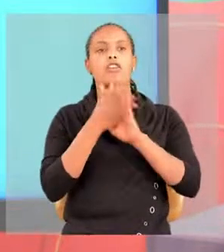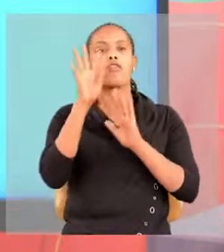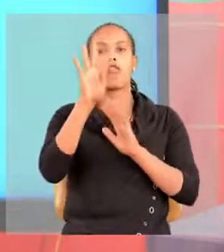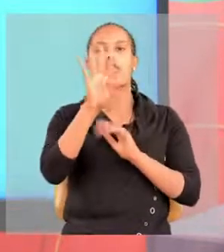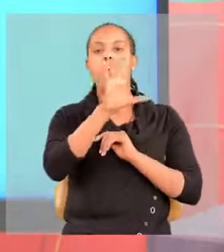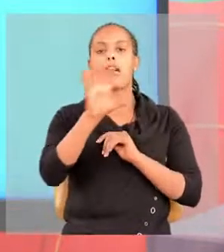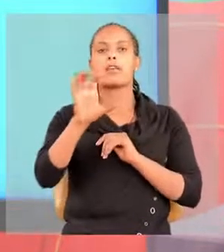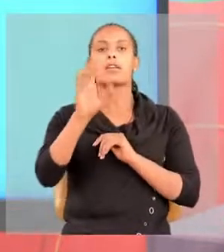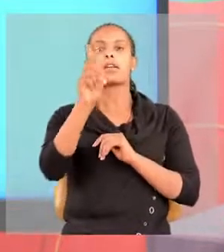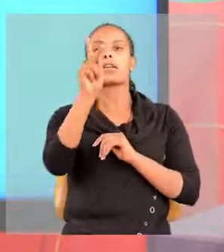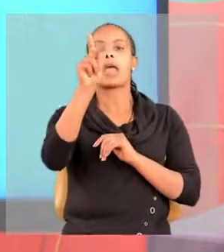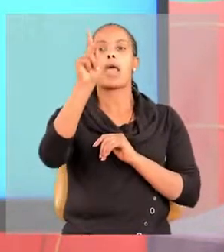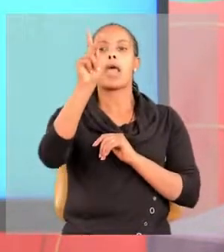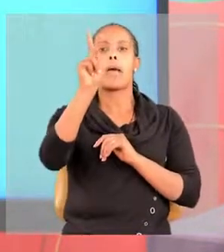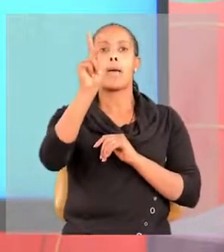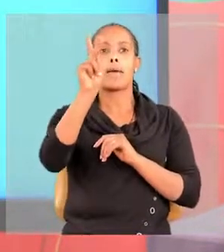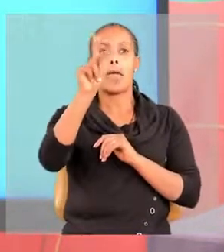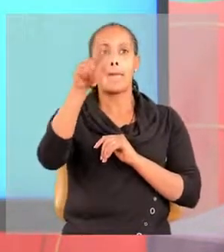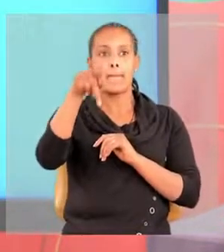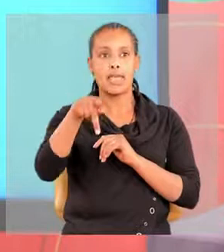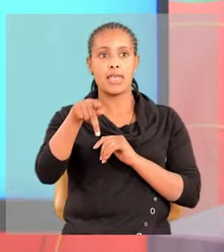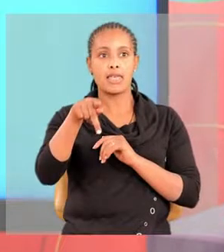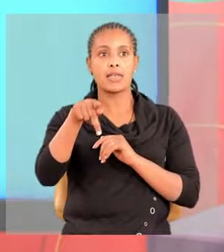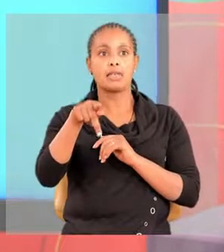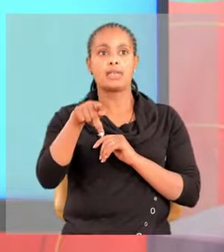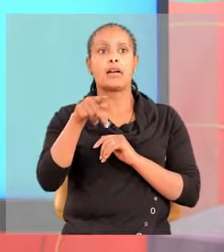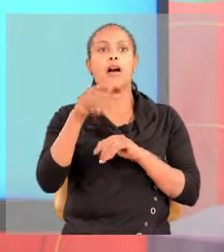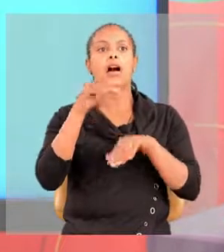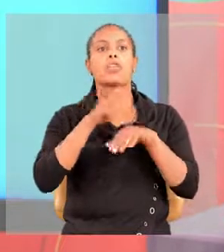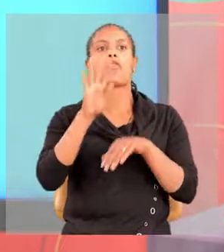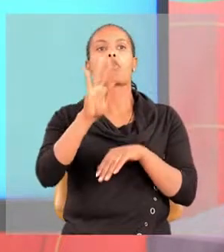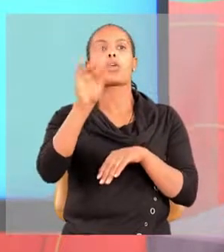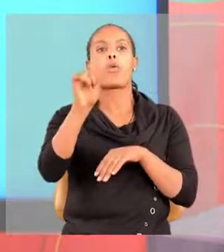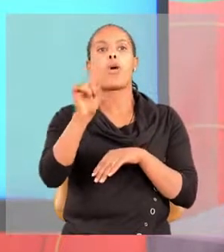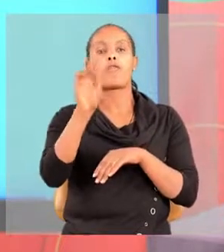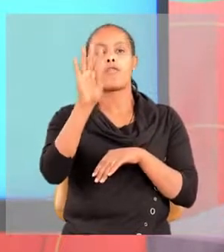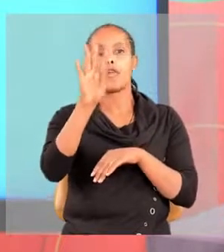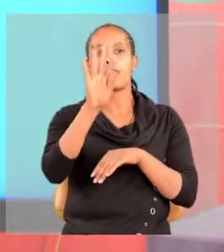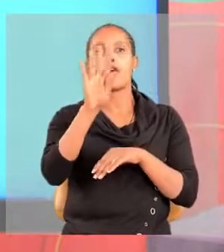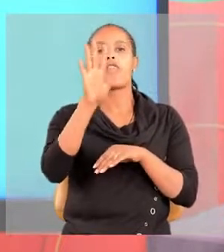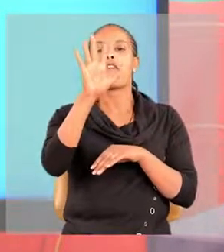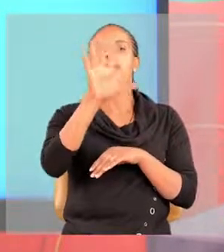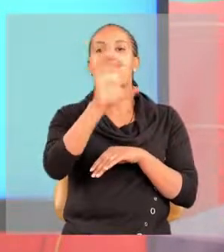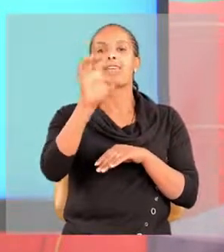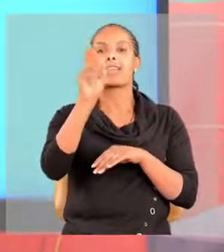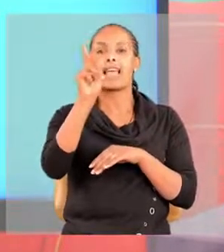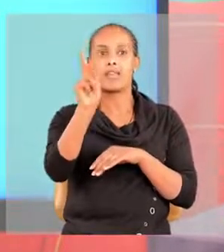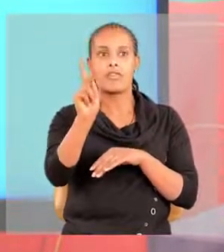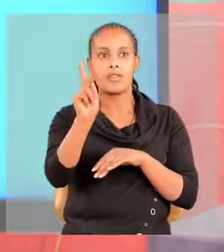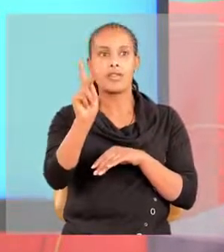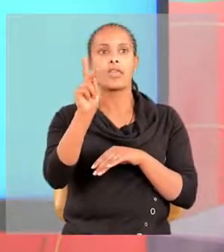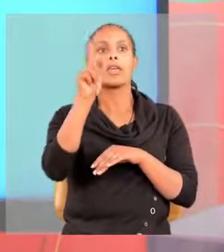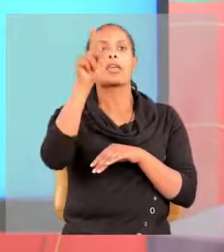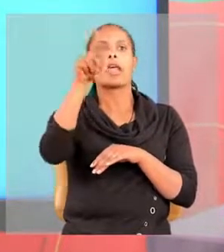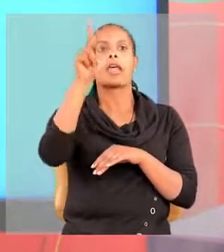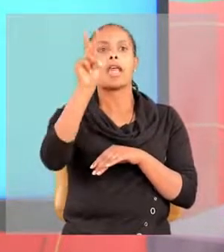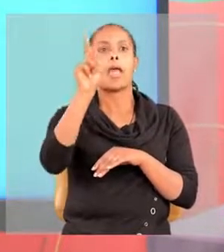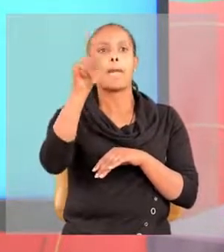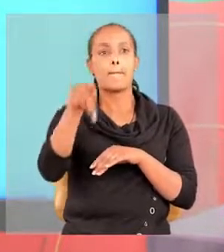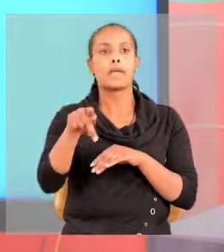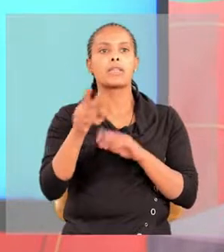400 Kp is 41. At 500 Kelvin, Kp